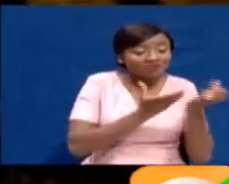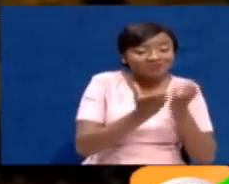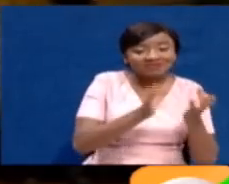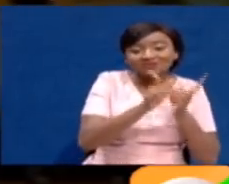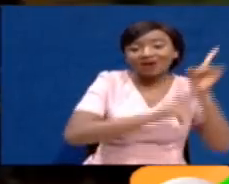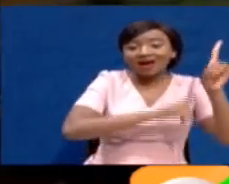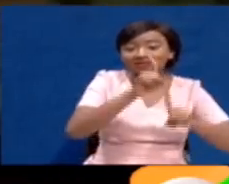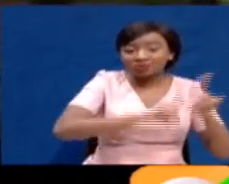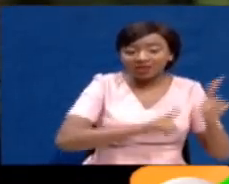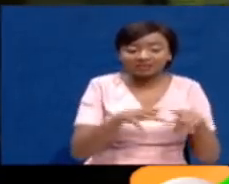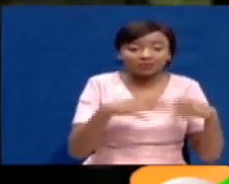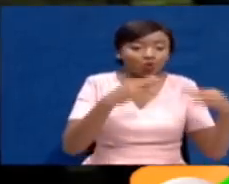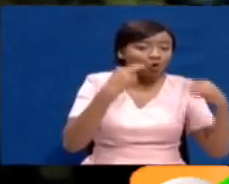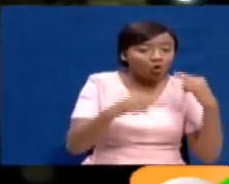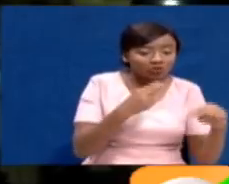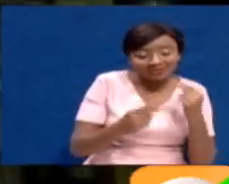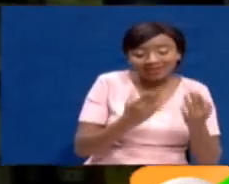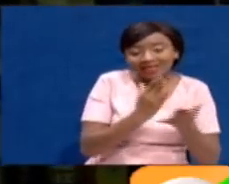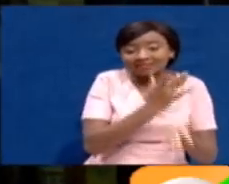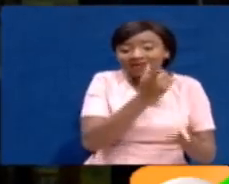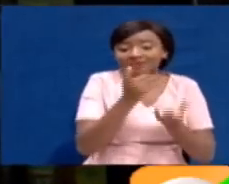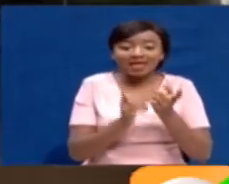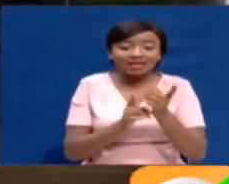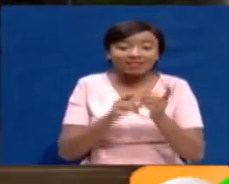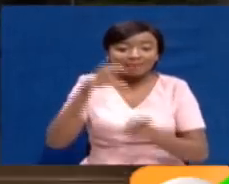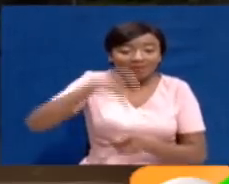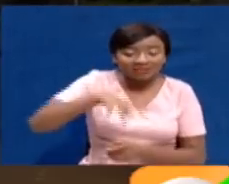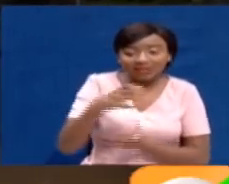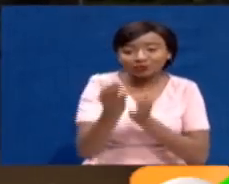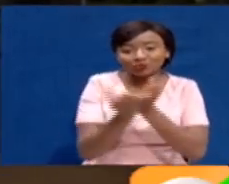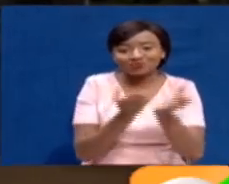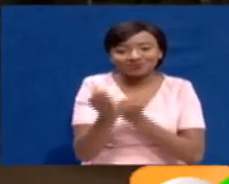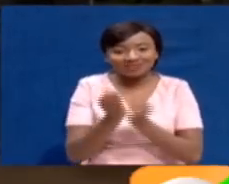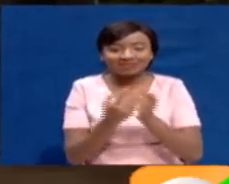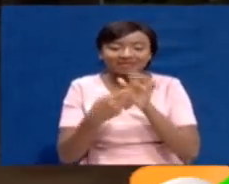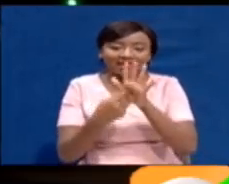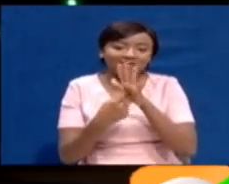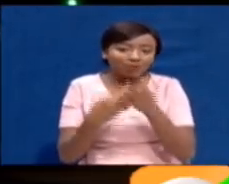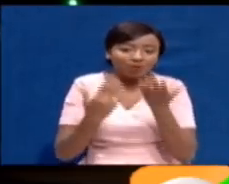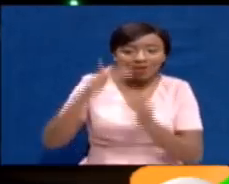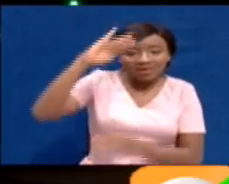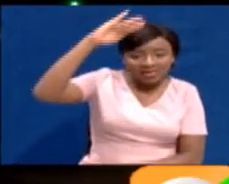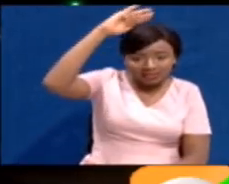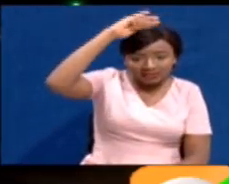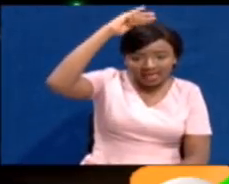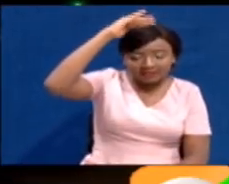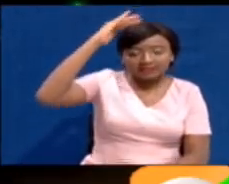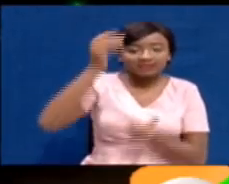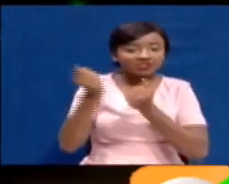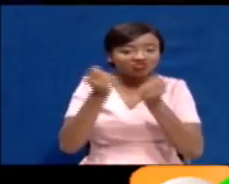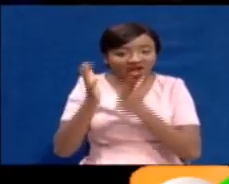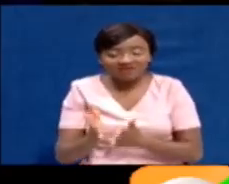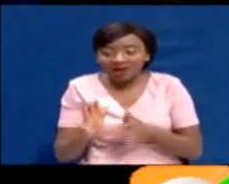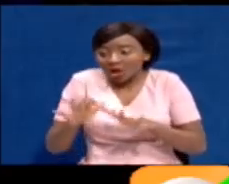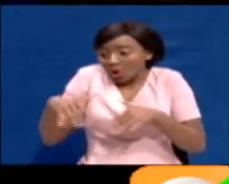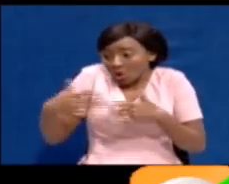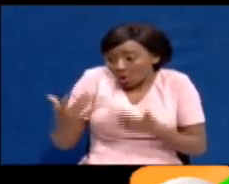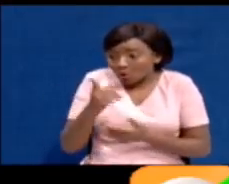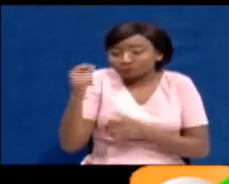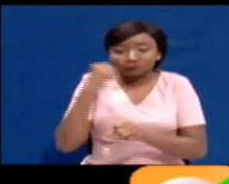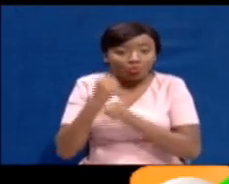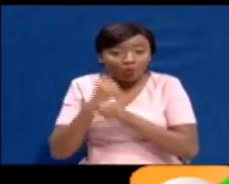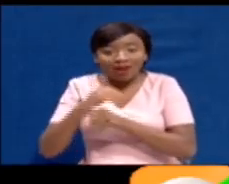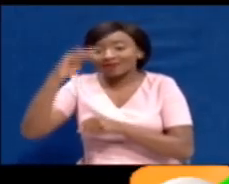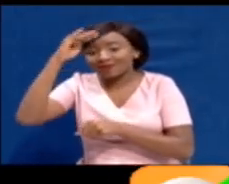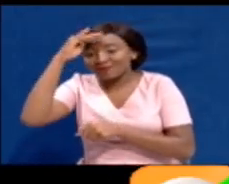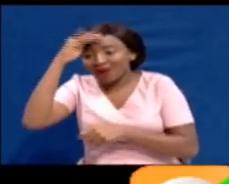and hospitality industry, some in the transport sector, like night taxi drivers, those who work in bars